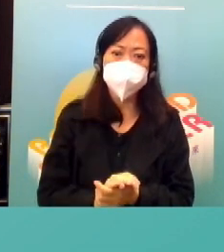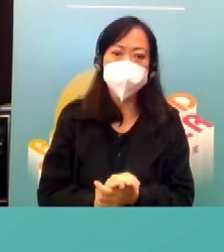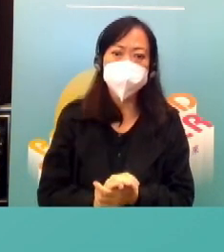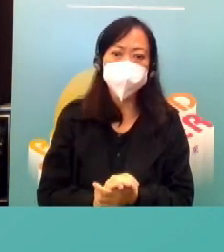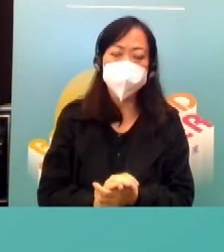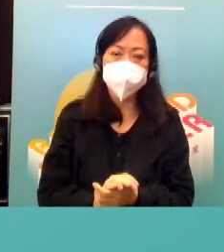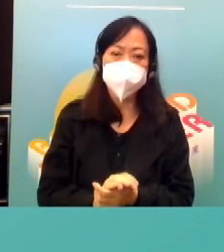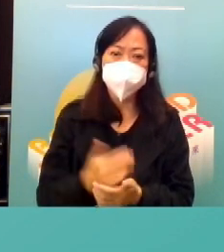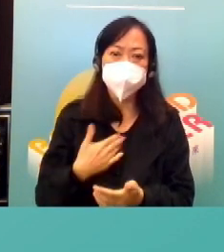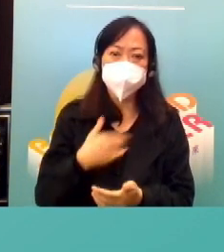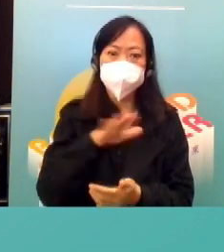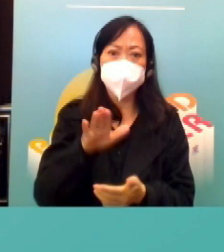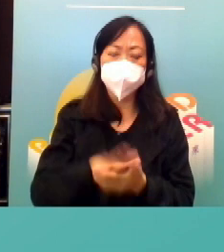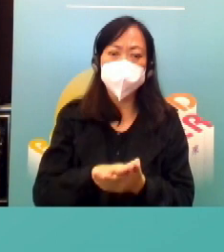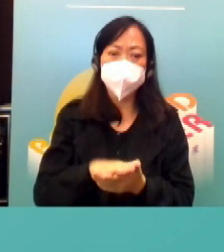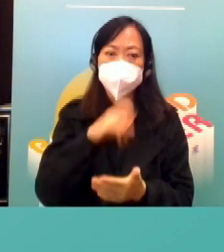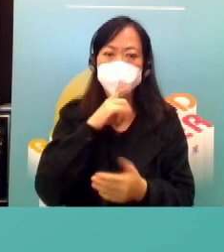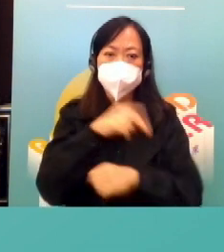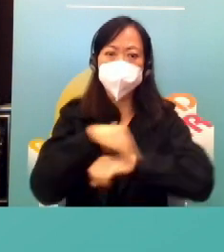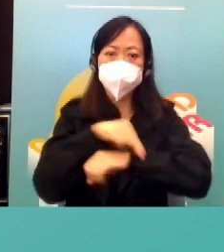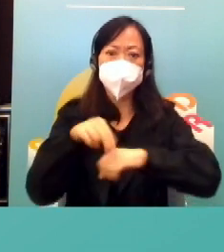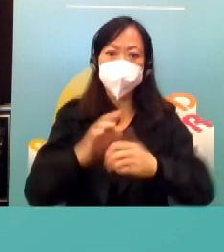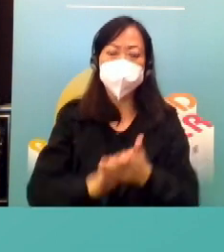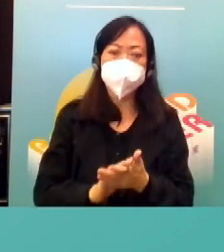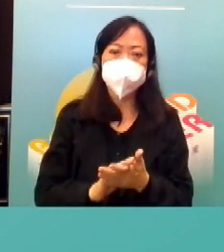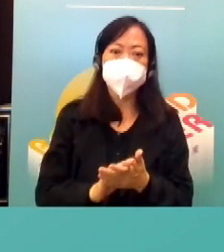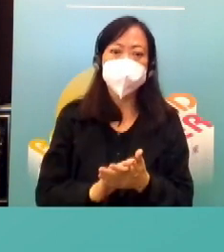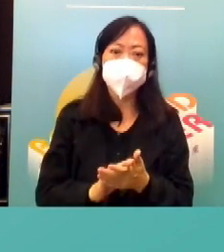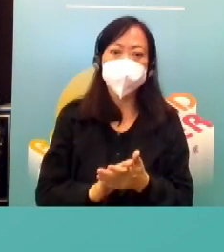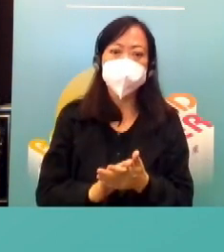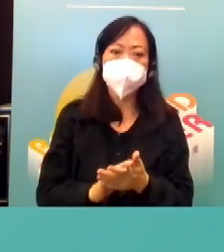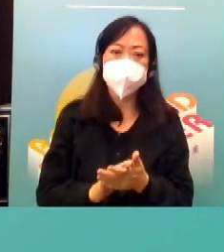this plan, SDGs development in Asia and Pacific,